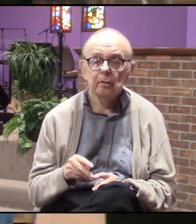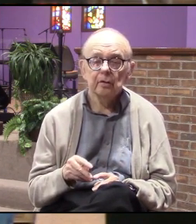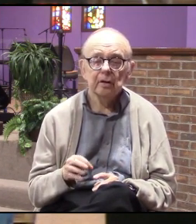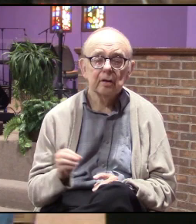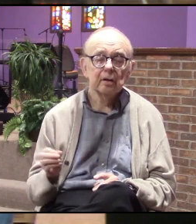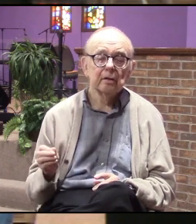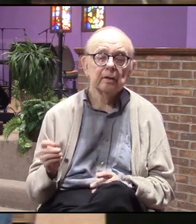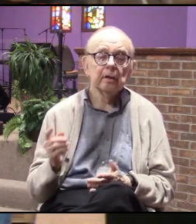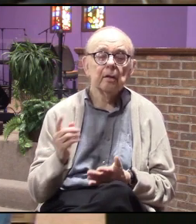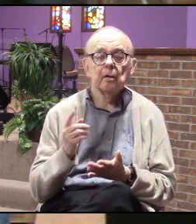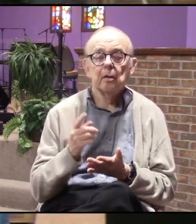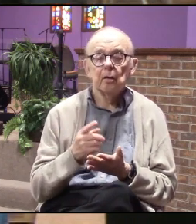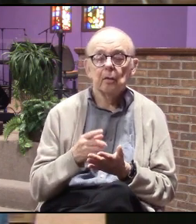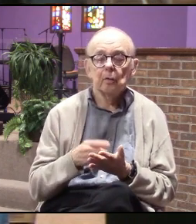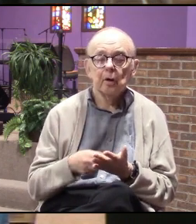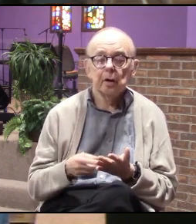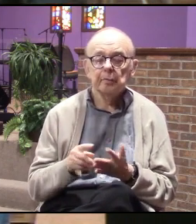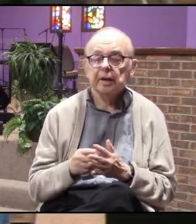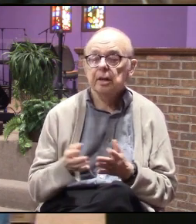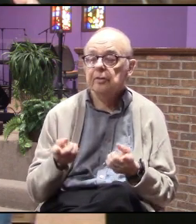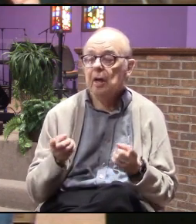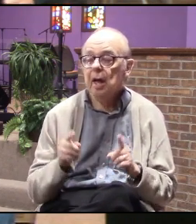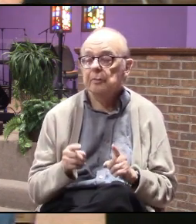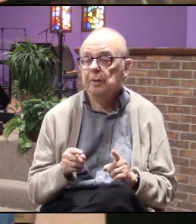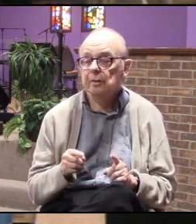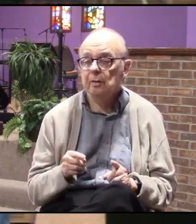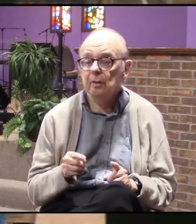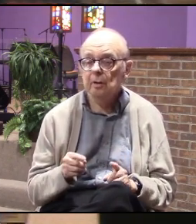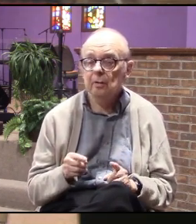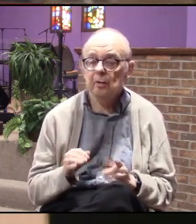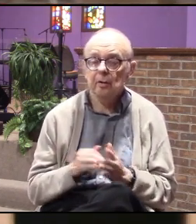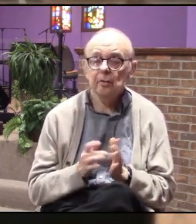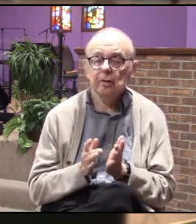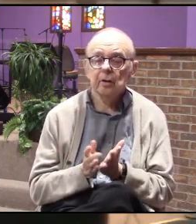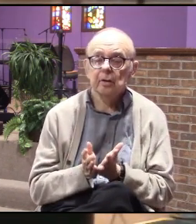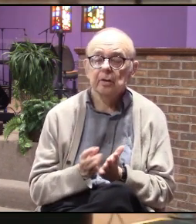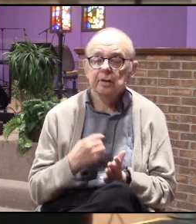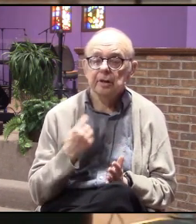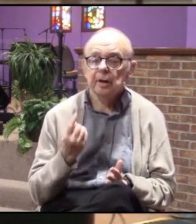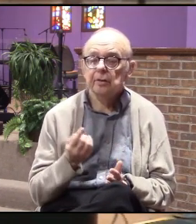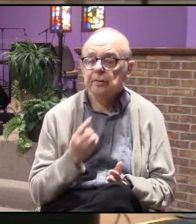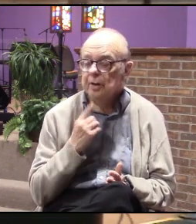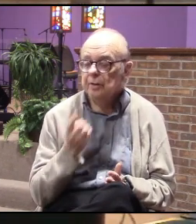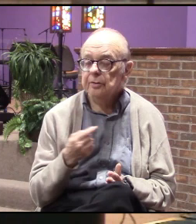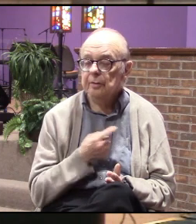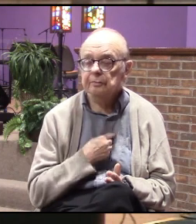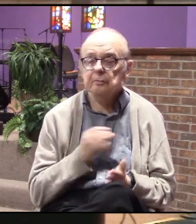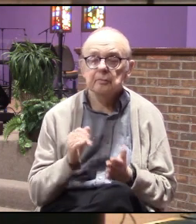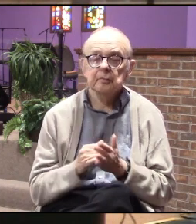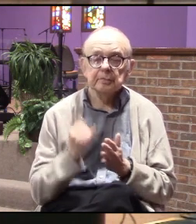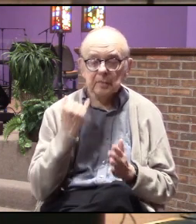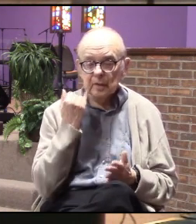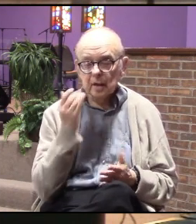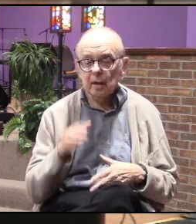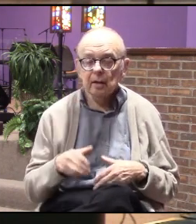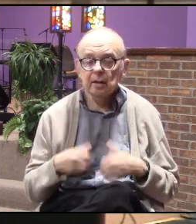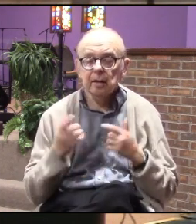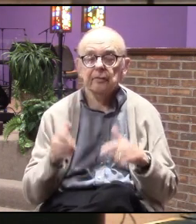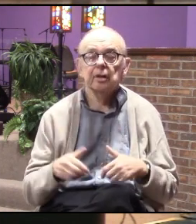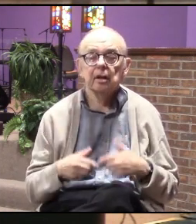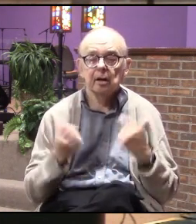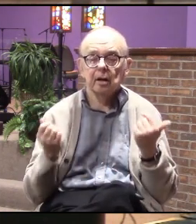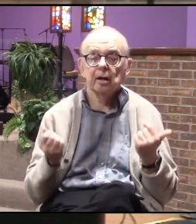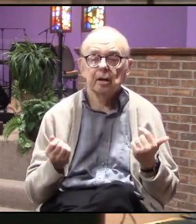And so what begins to happen is that the Bible tells us that if we live a